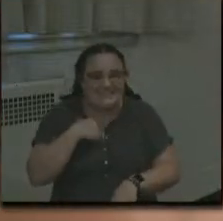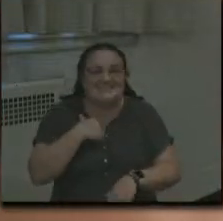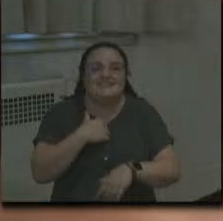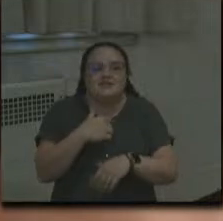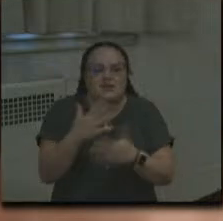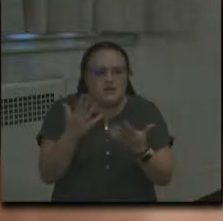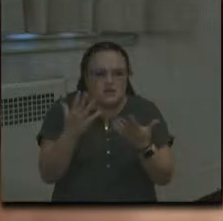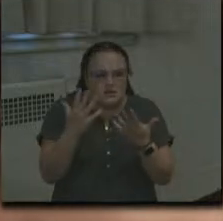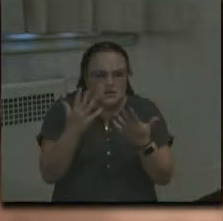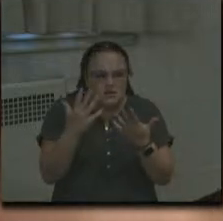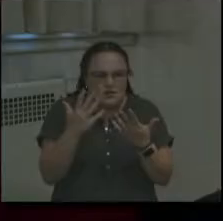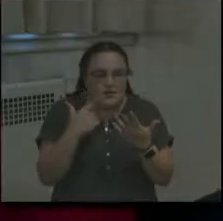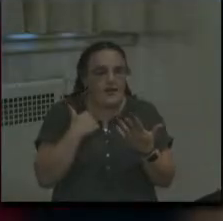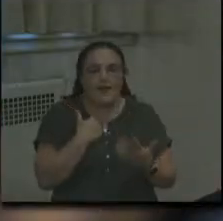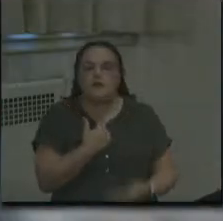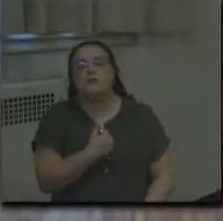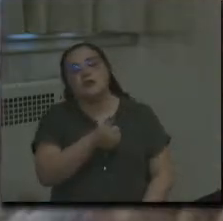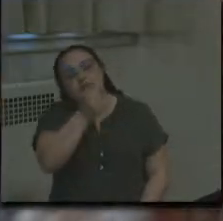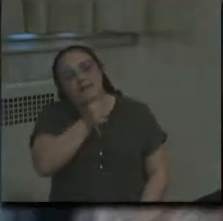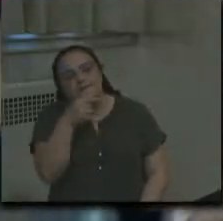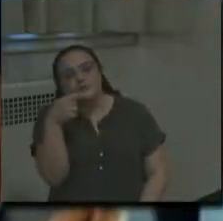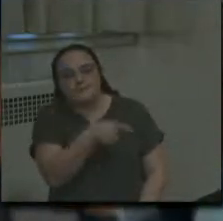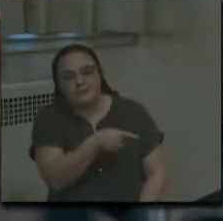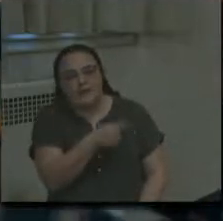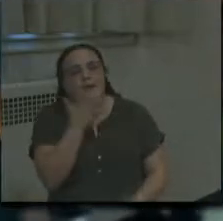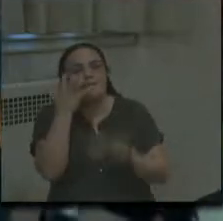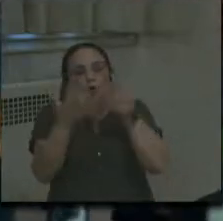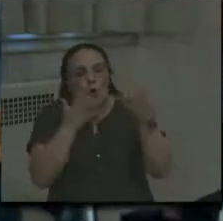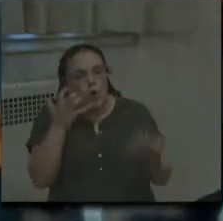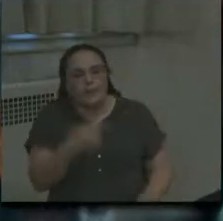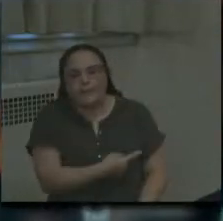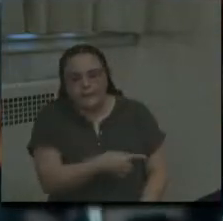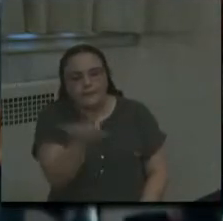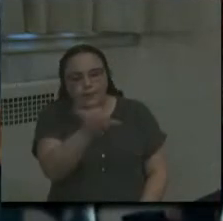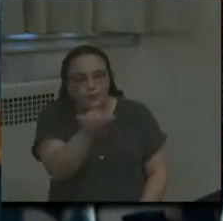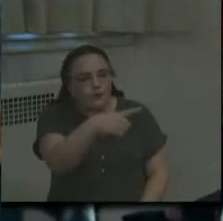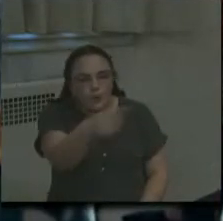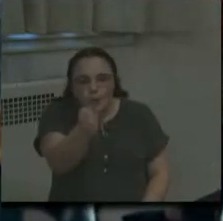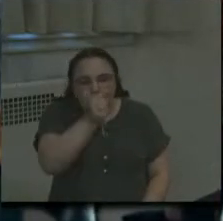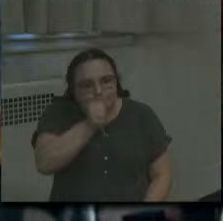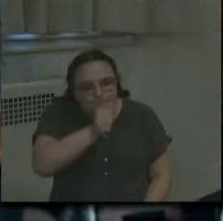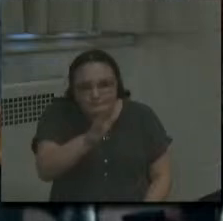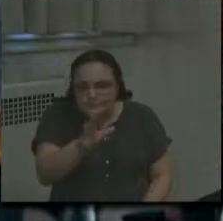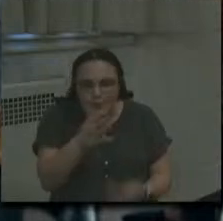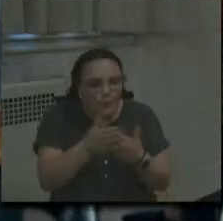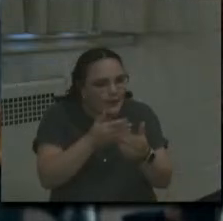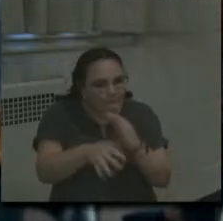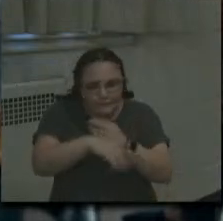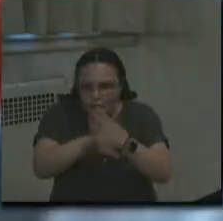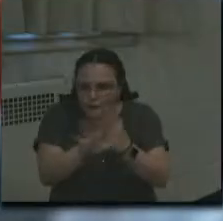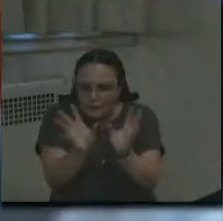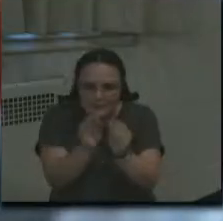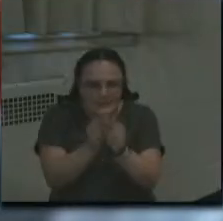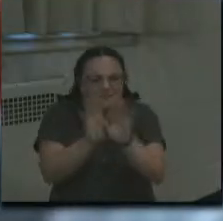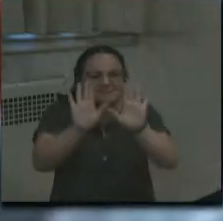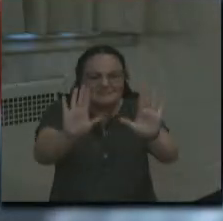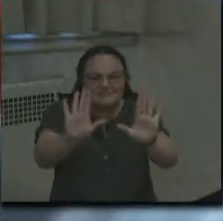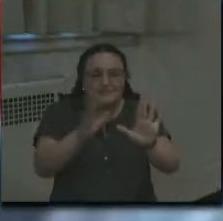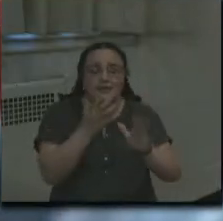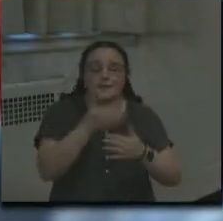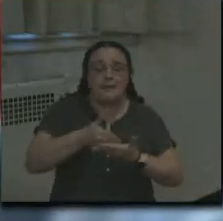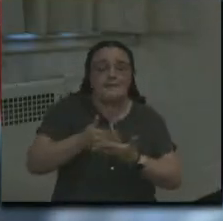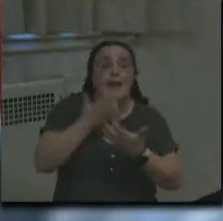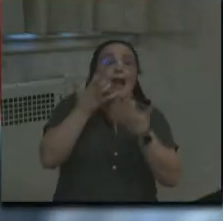up with this guy yelling during texts and call me virtual meetings. Just thank you for just always